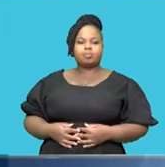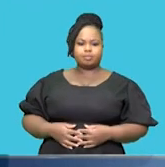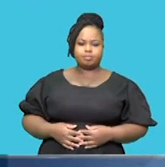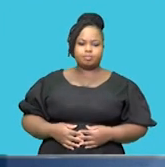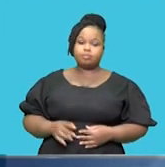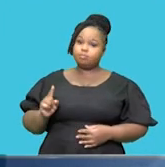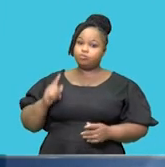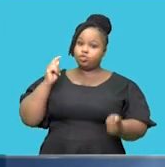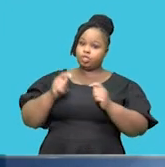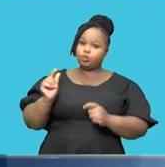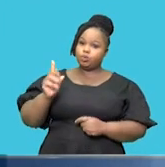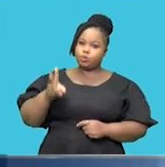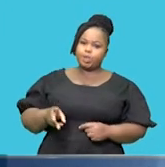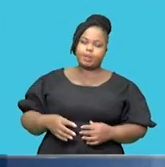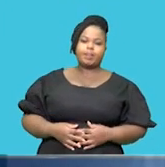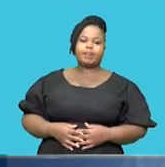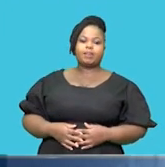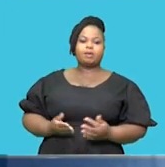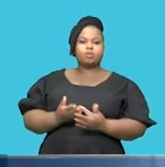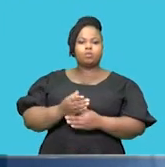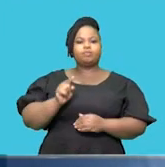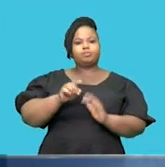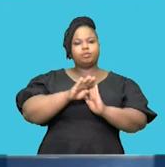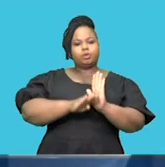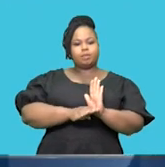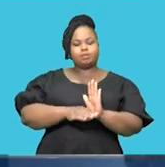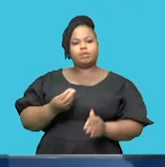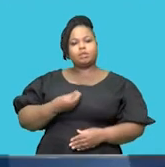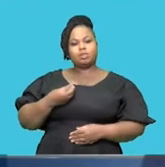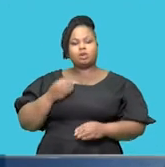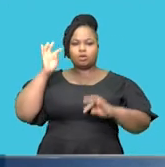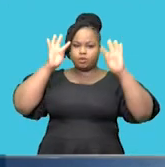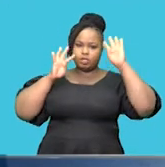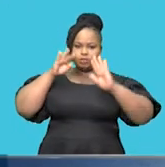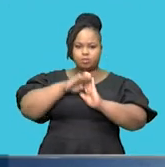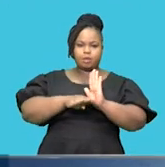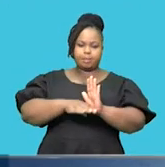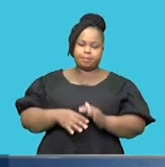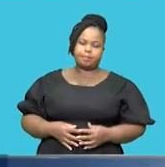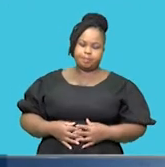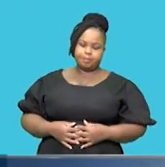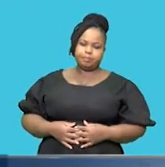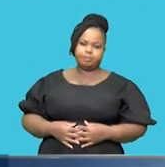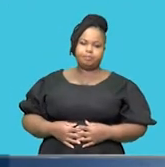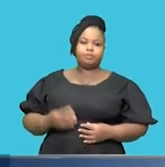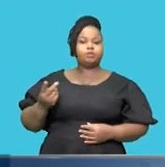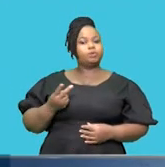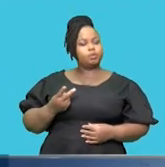This is about to change through this program, the Young Creatives Program. Among